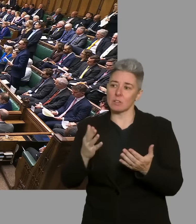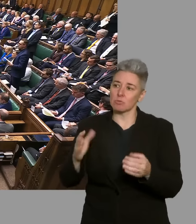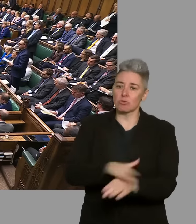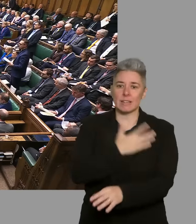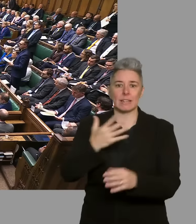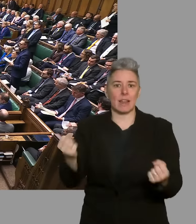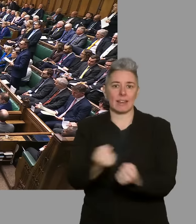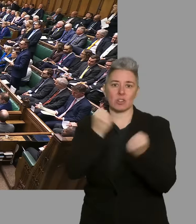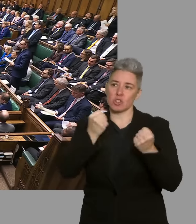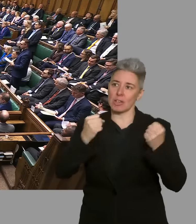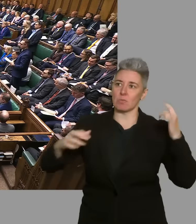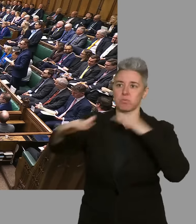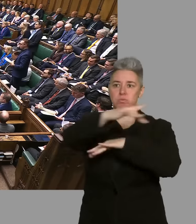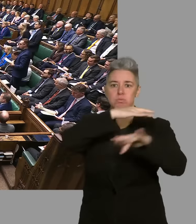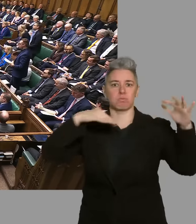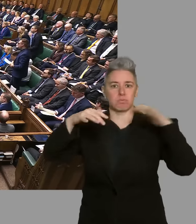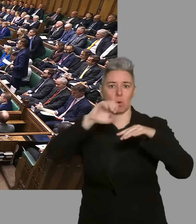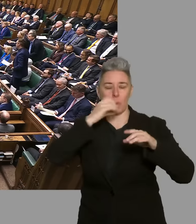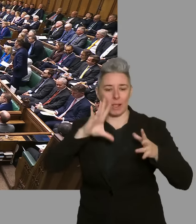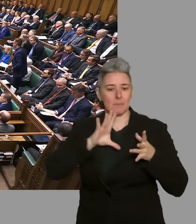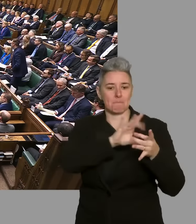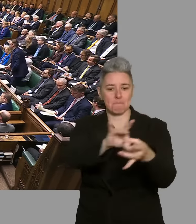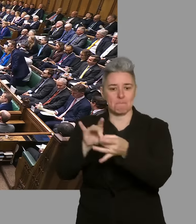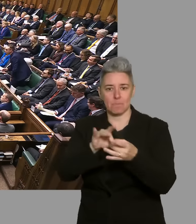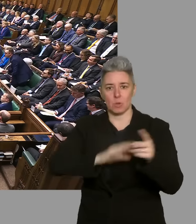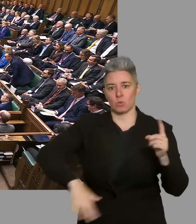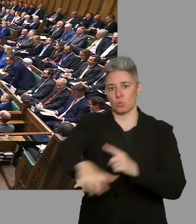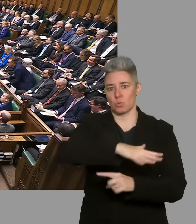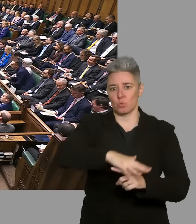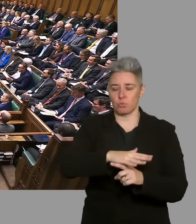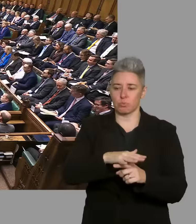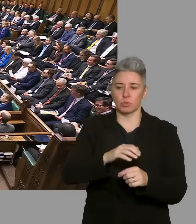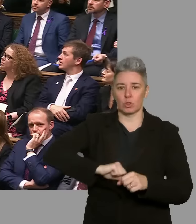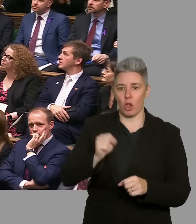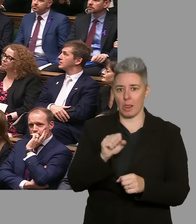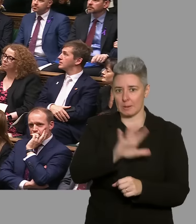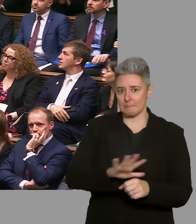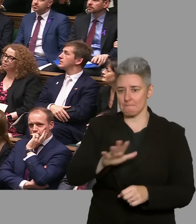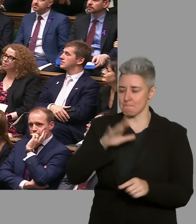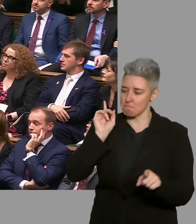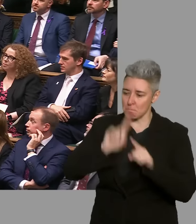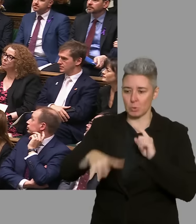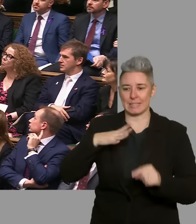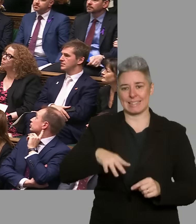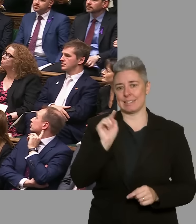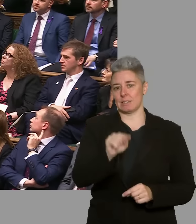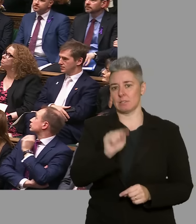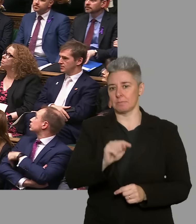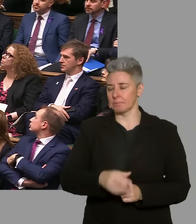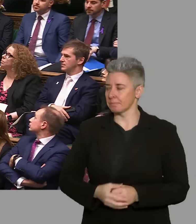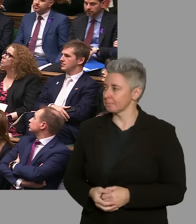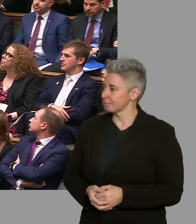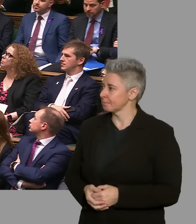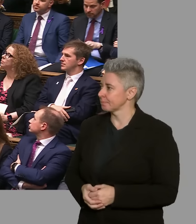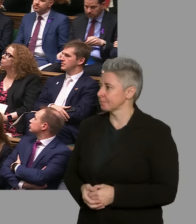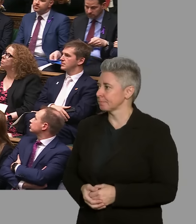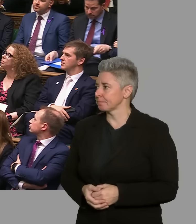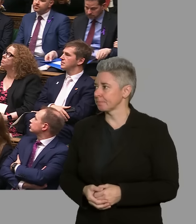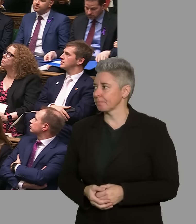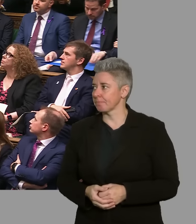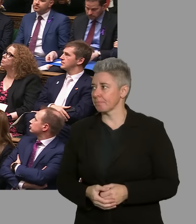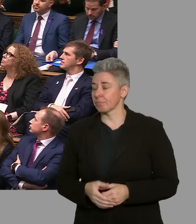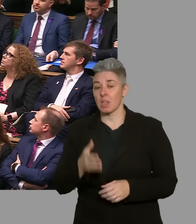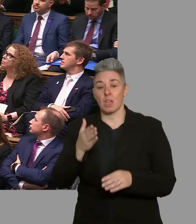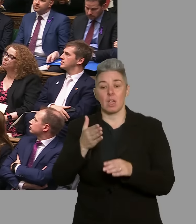Thank you, Mr. Speaker. Prior to the general election, the Health Secretary visited Amber Valley and declared it an